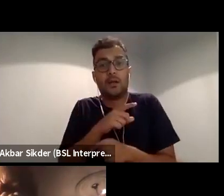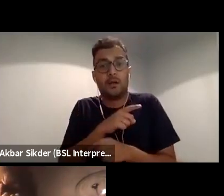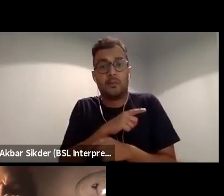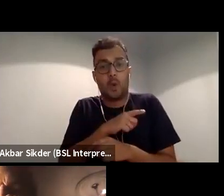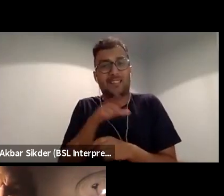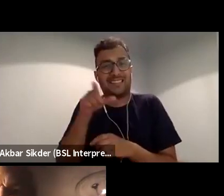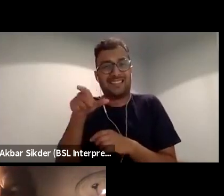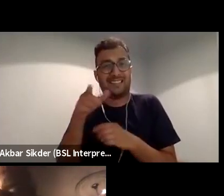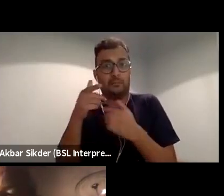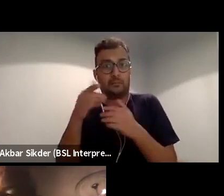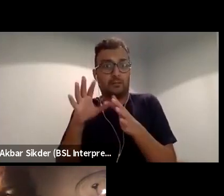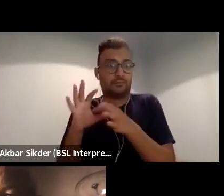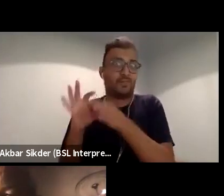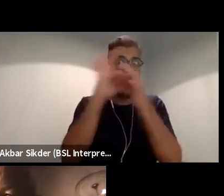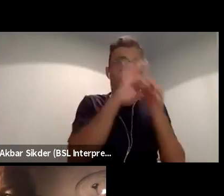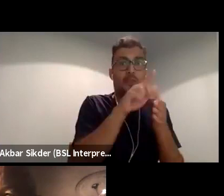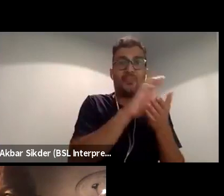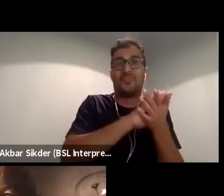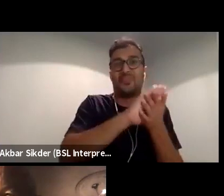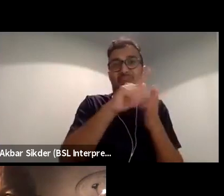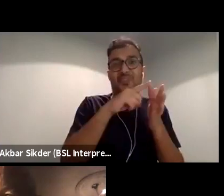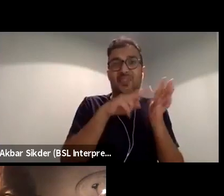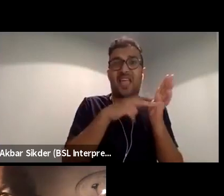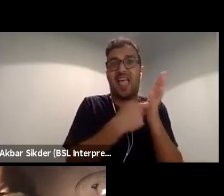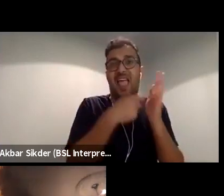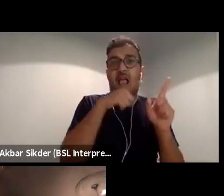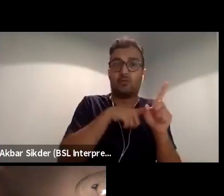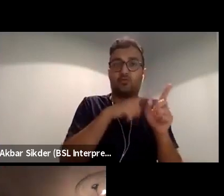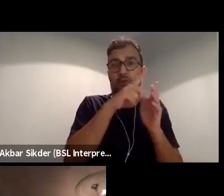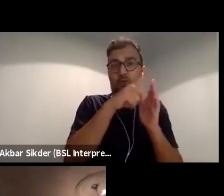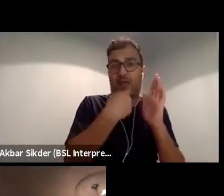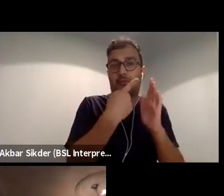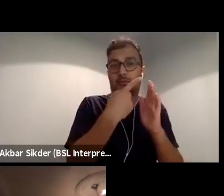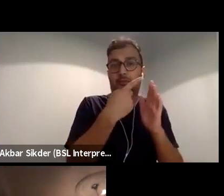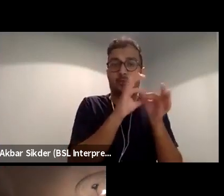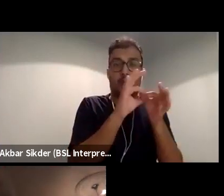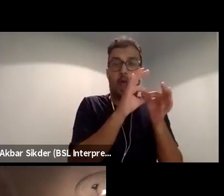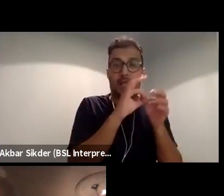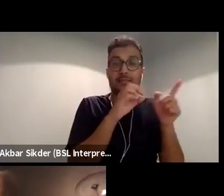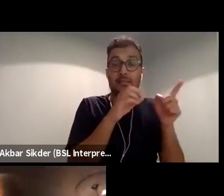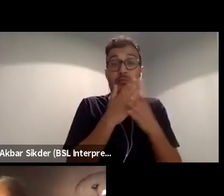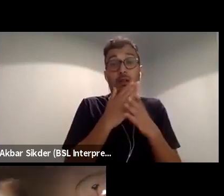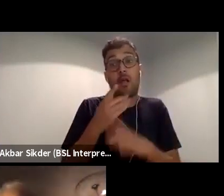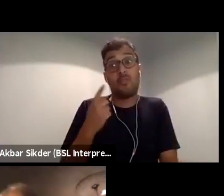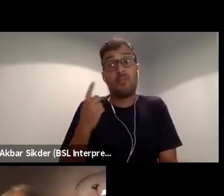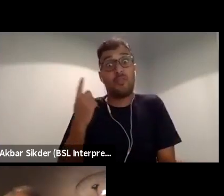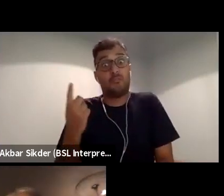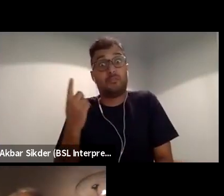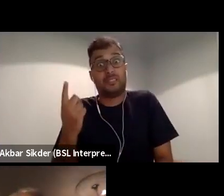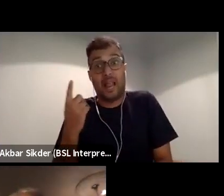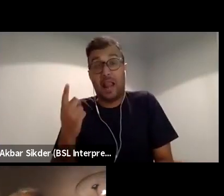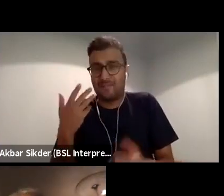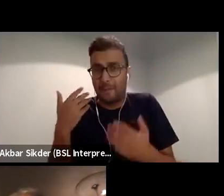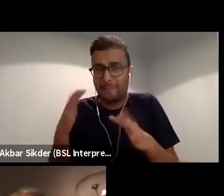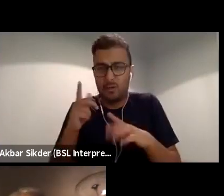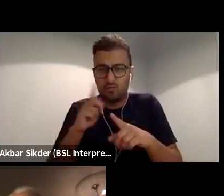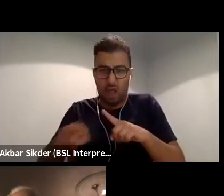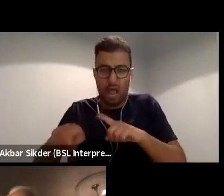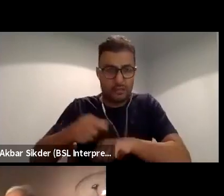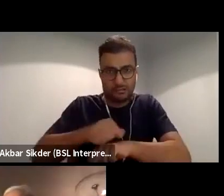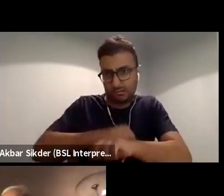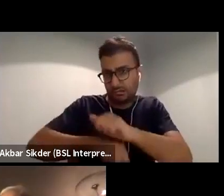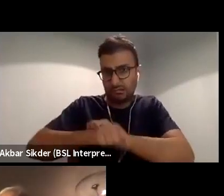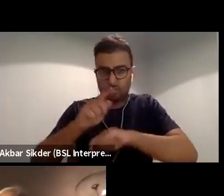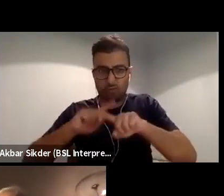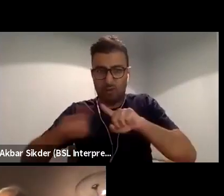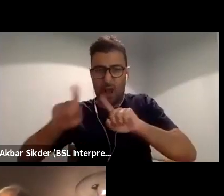Henry Jackson Society, who have gone out to their way to deliberately target certain Muslims and have spread